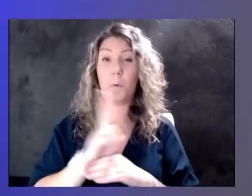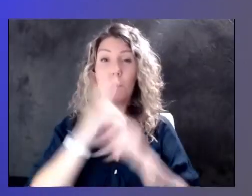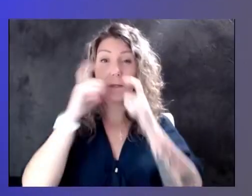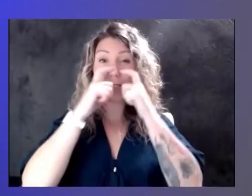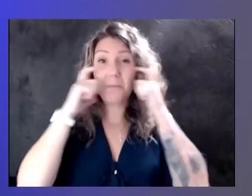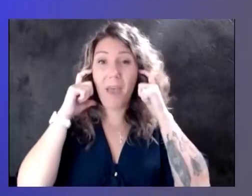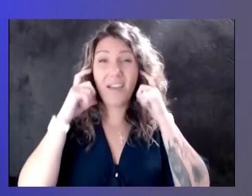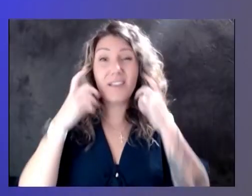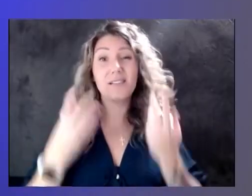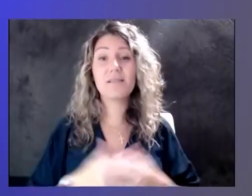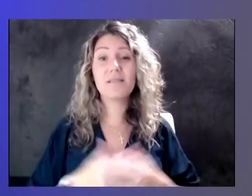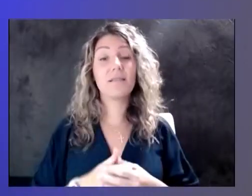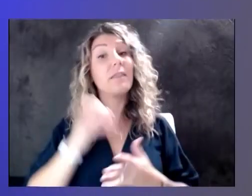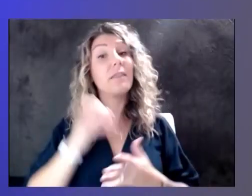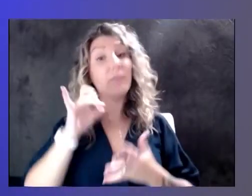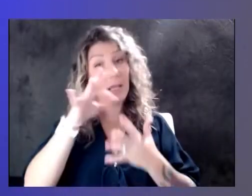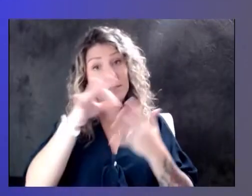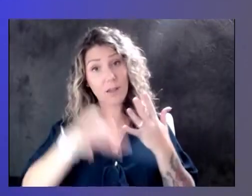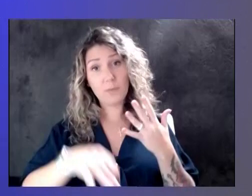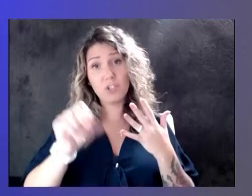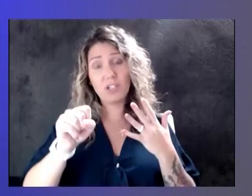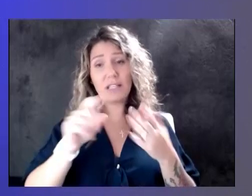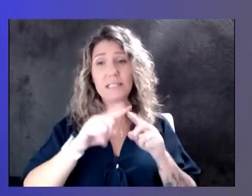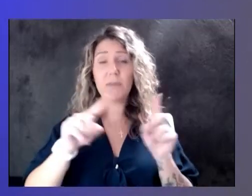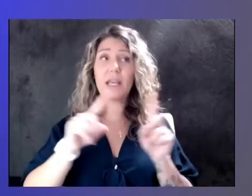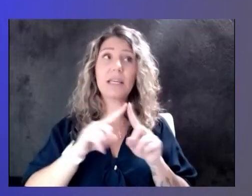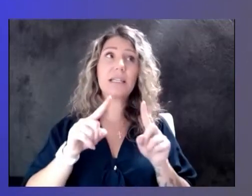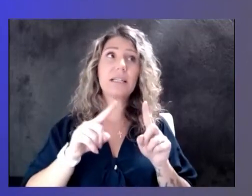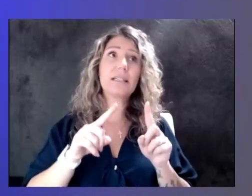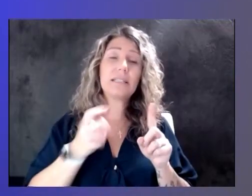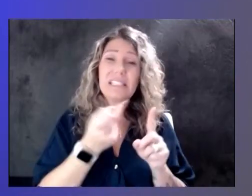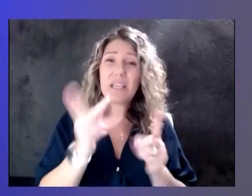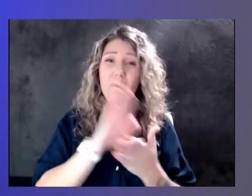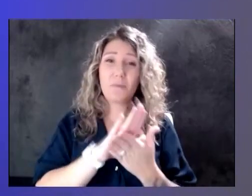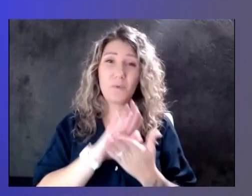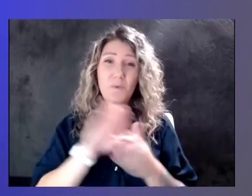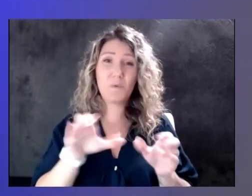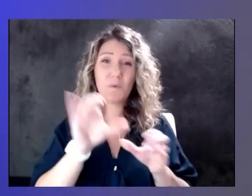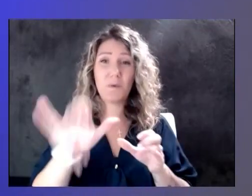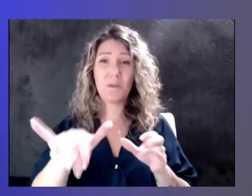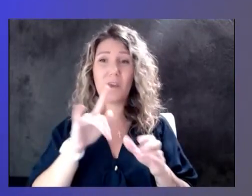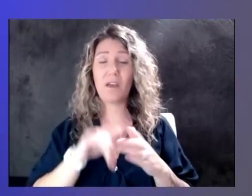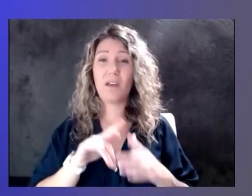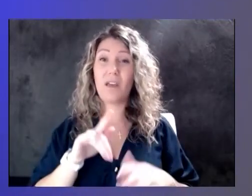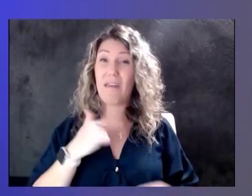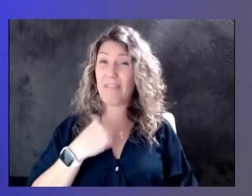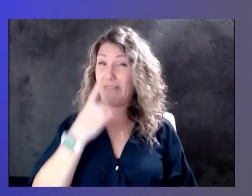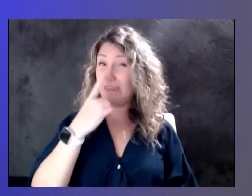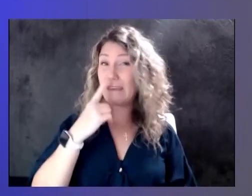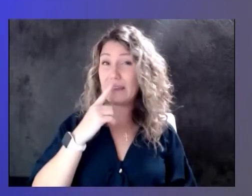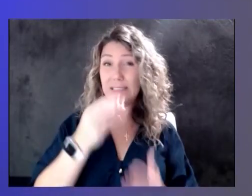it's an option. I think certainly some schools are doing that. I think it's an expensive option.